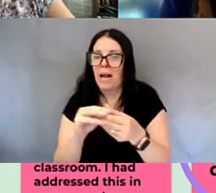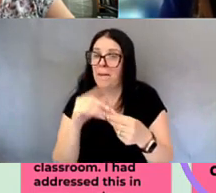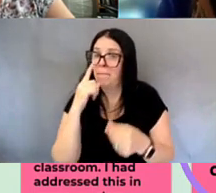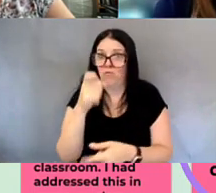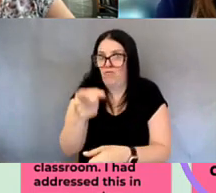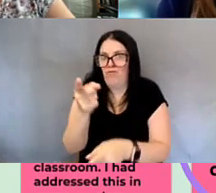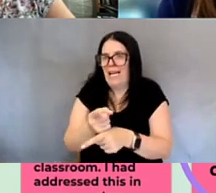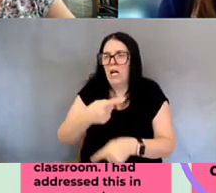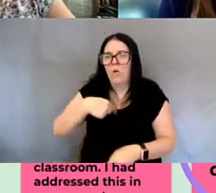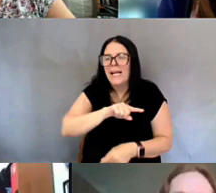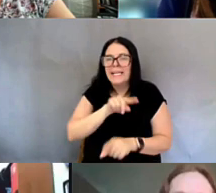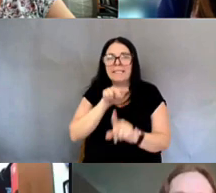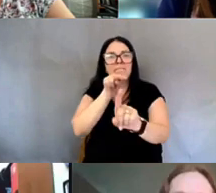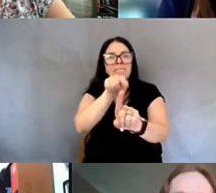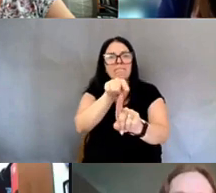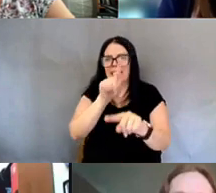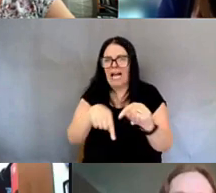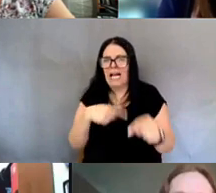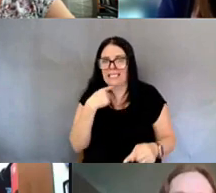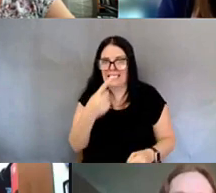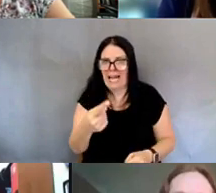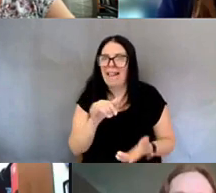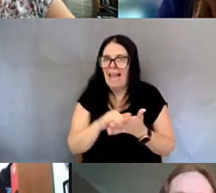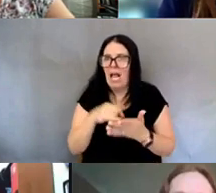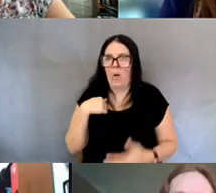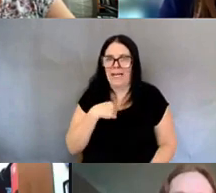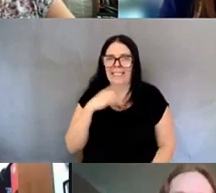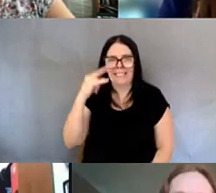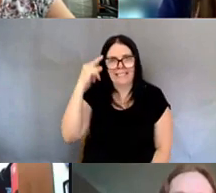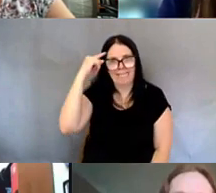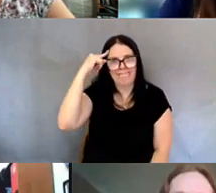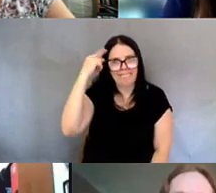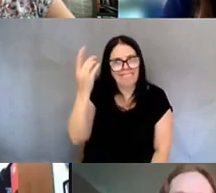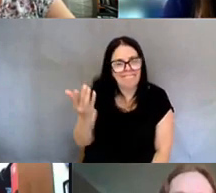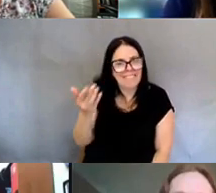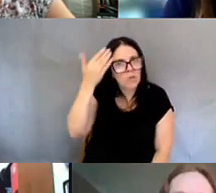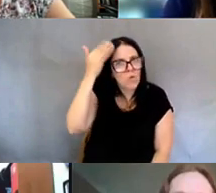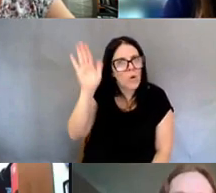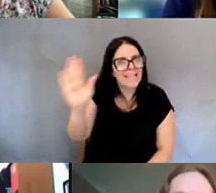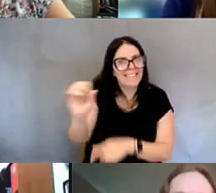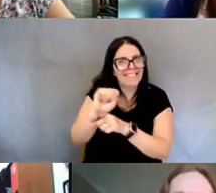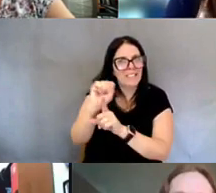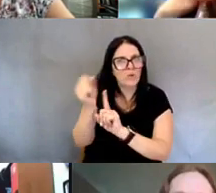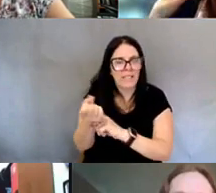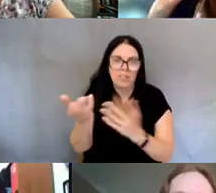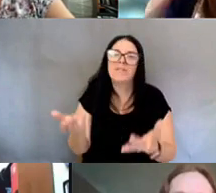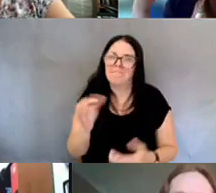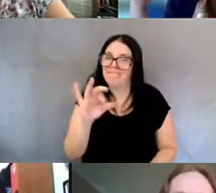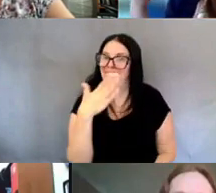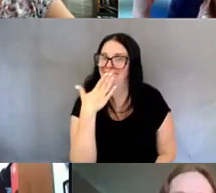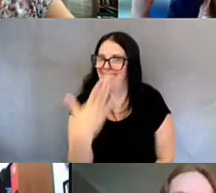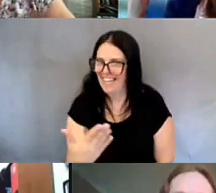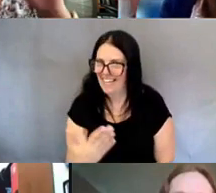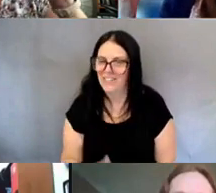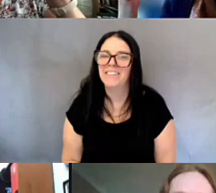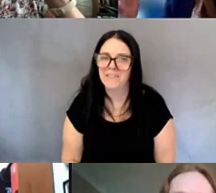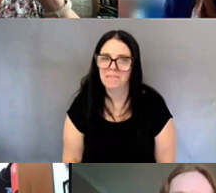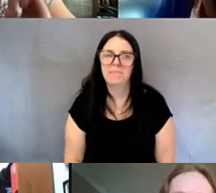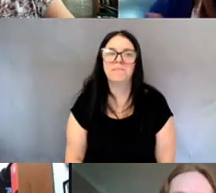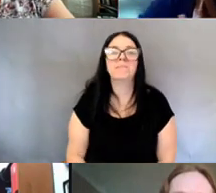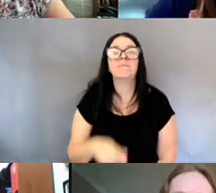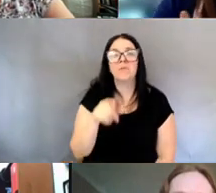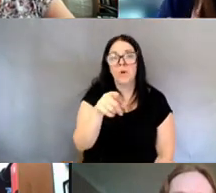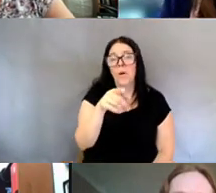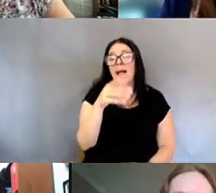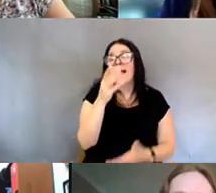is top of mind for a lot of educators. So we did some of these warm-up